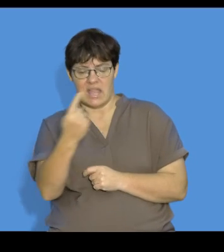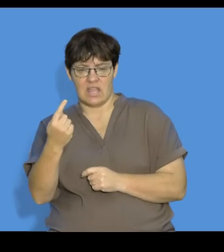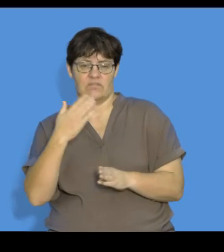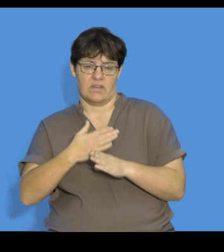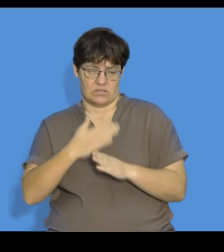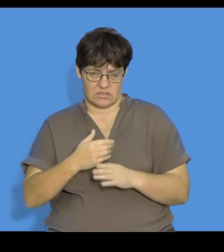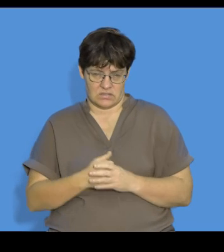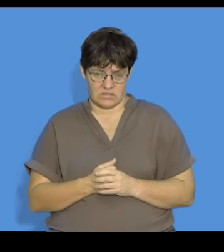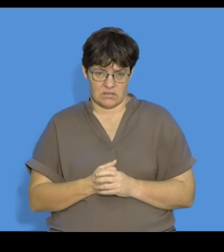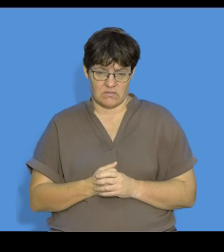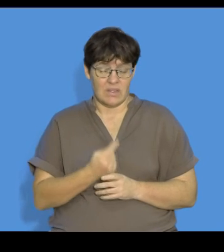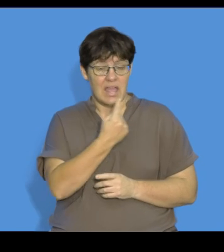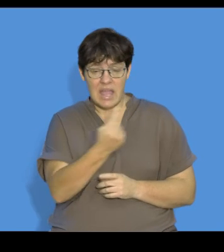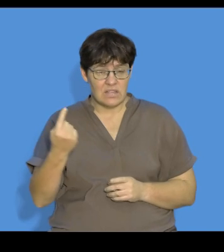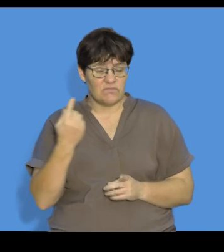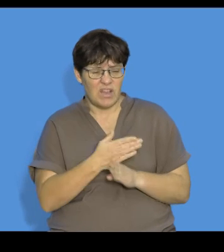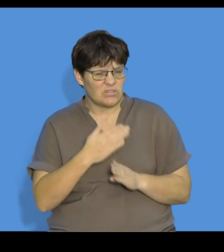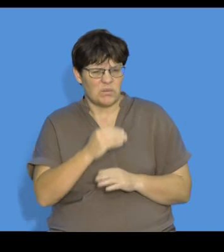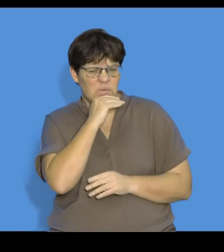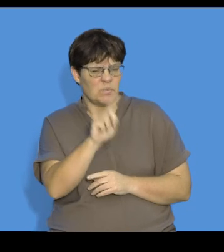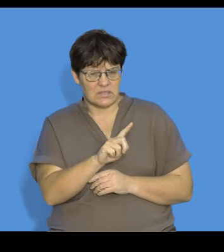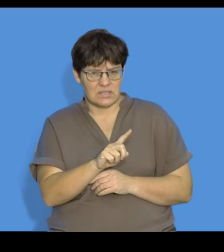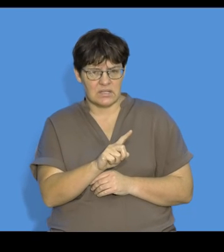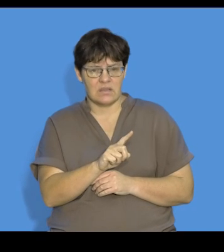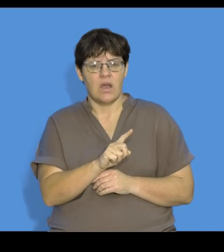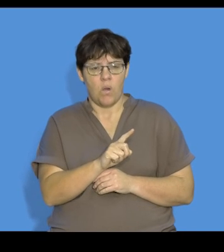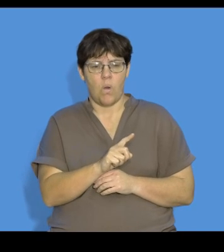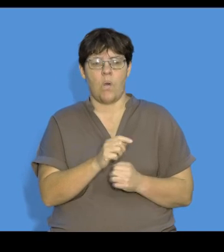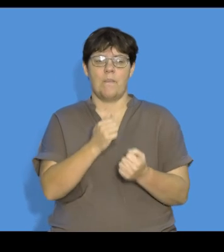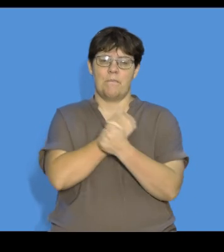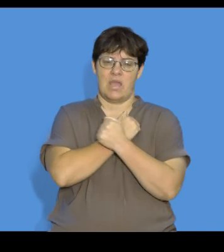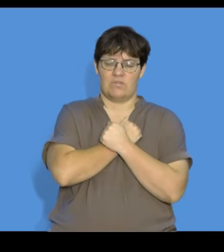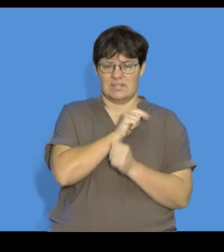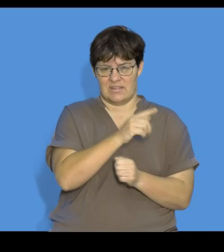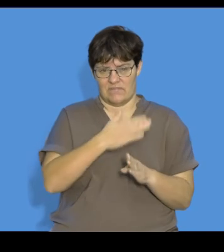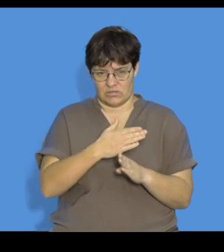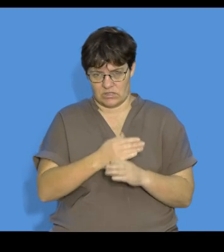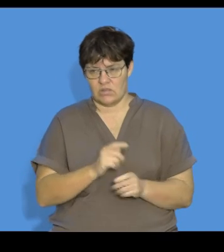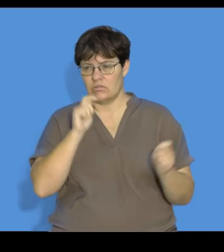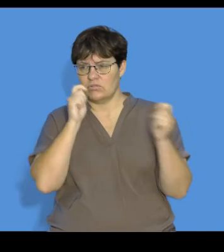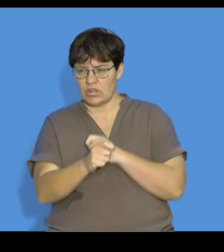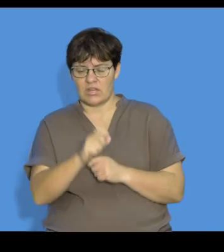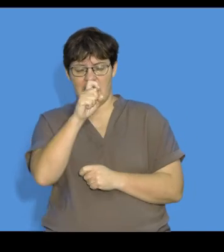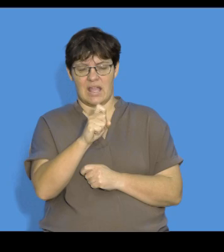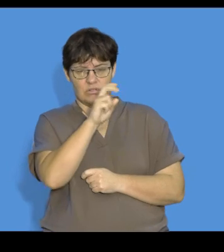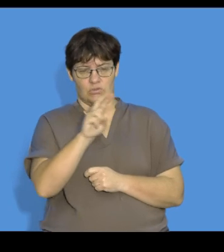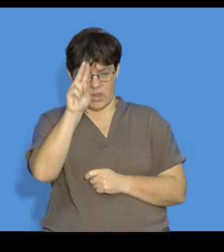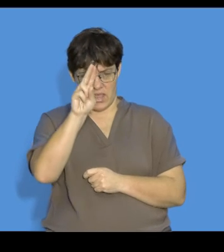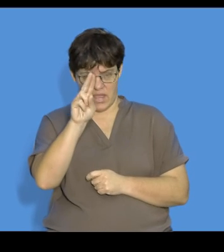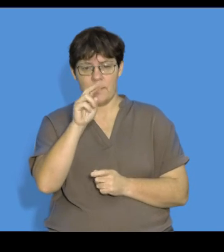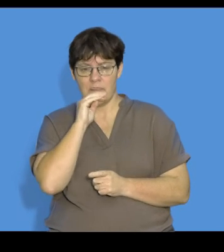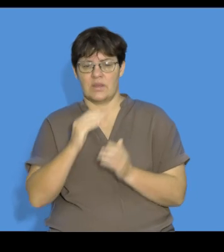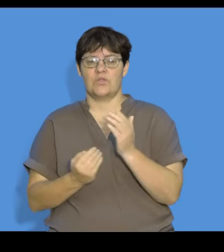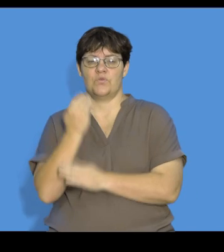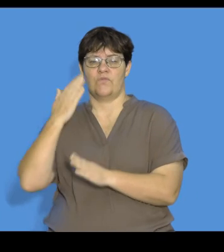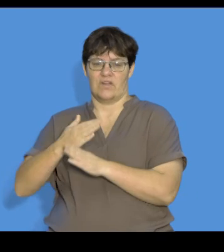of each function, right? Of each function, I'm talking about the parent function. You saw we changed x